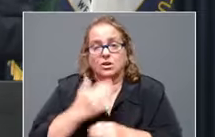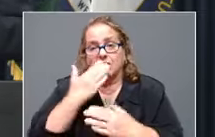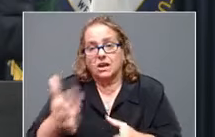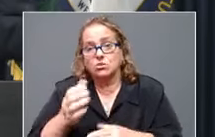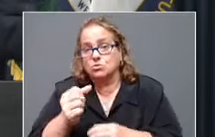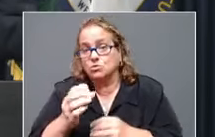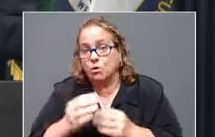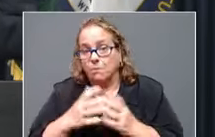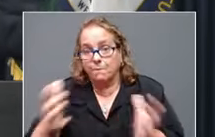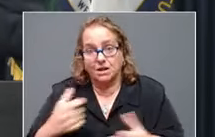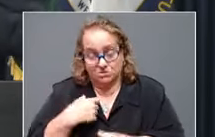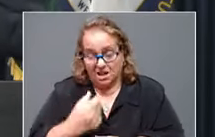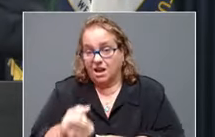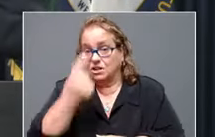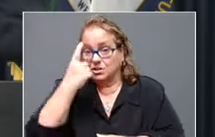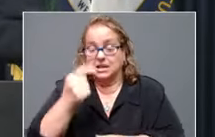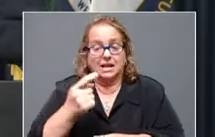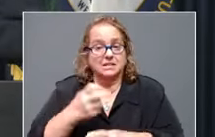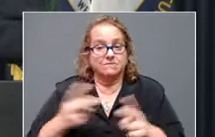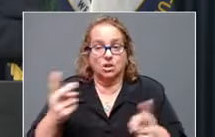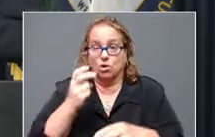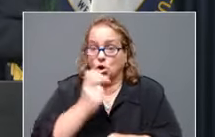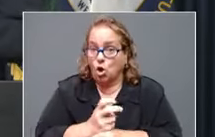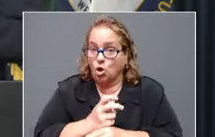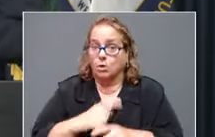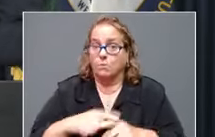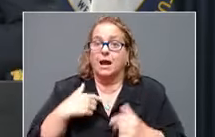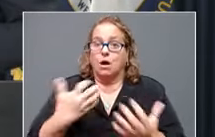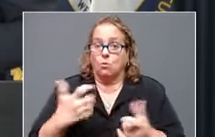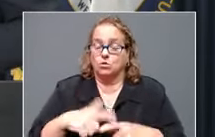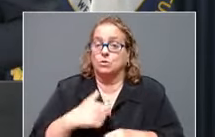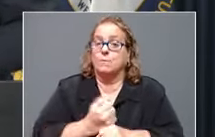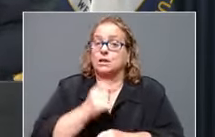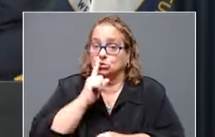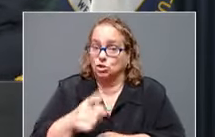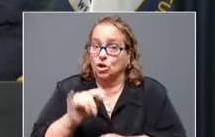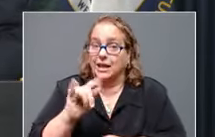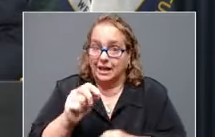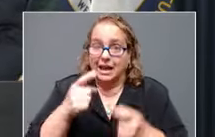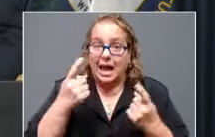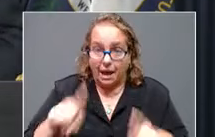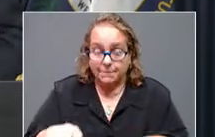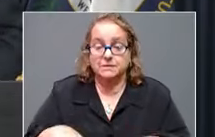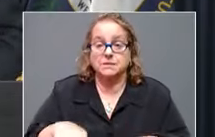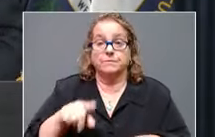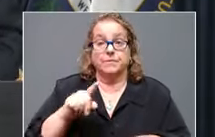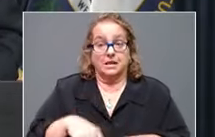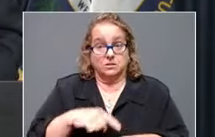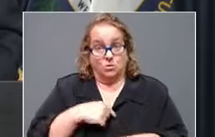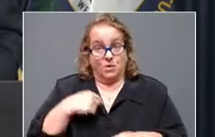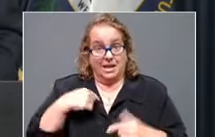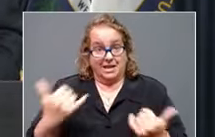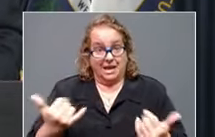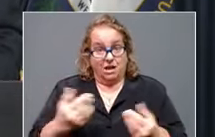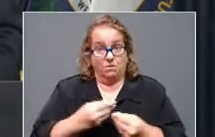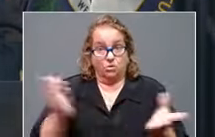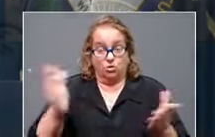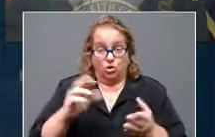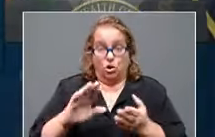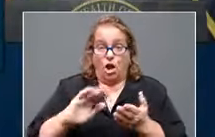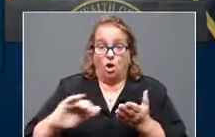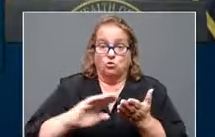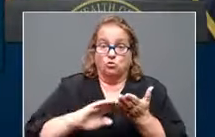Ranges from KEA, JCTA, and I think we have a quote from them, AFT